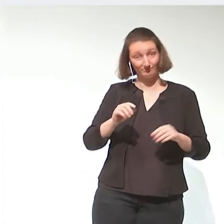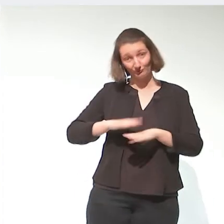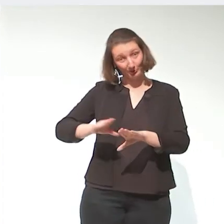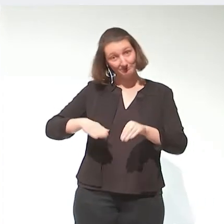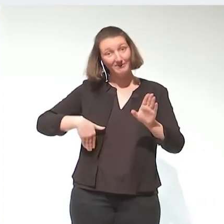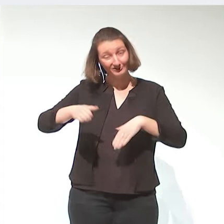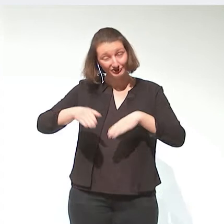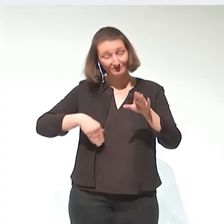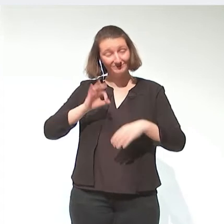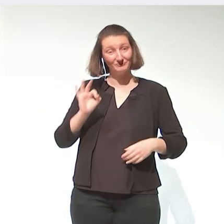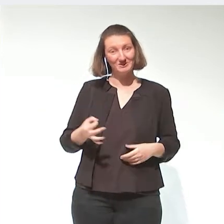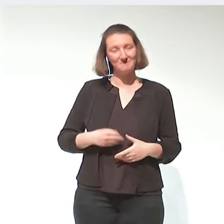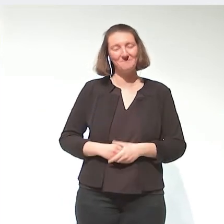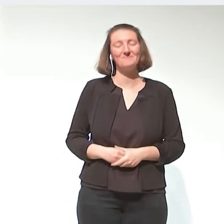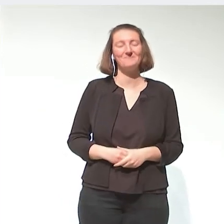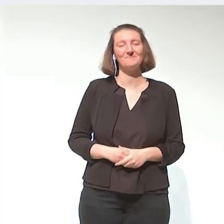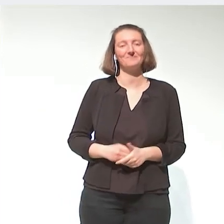Dear distinguished guests,